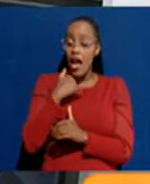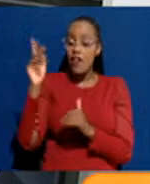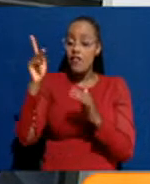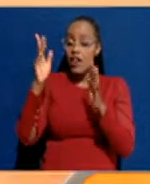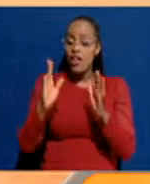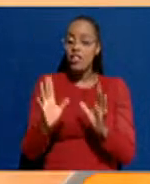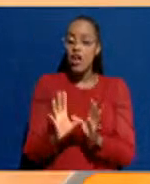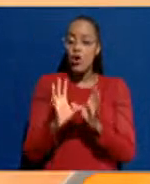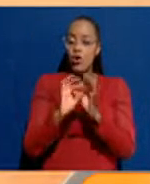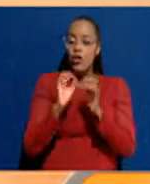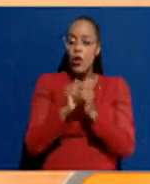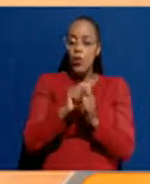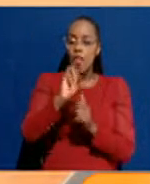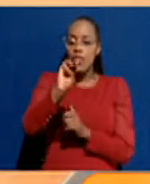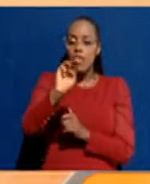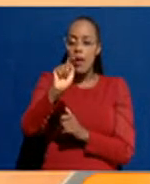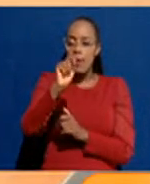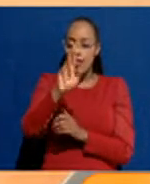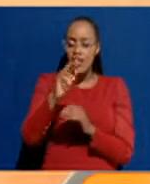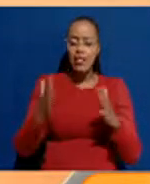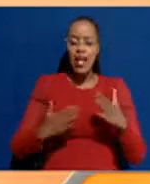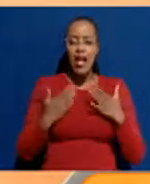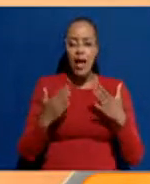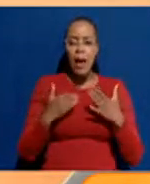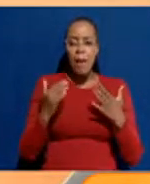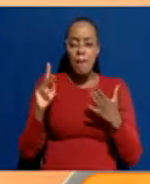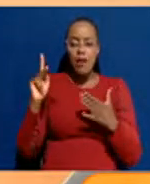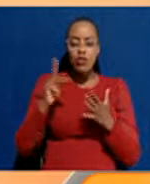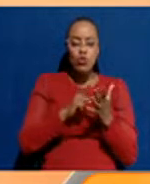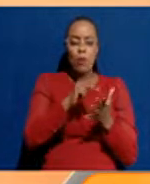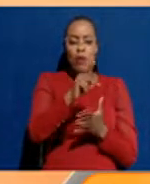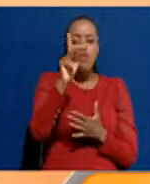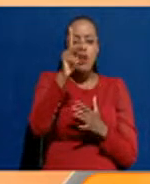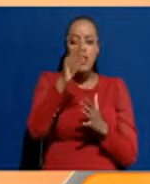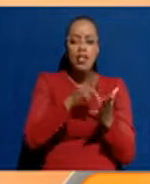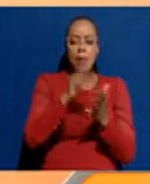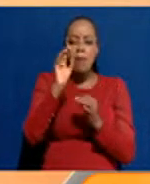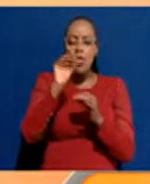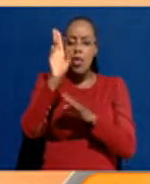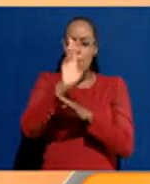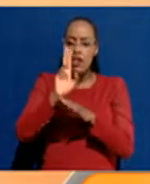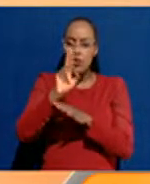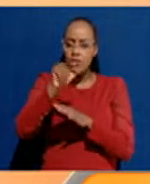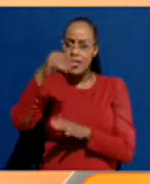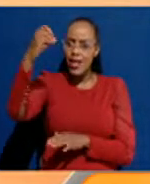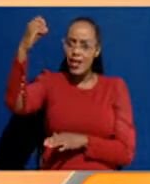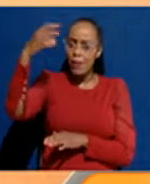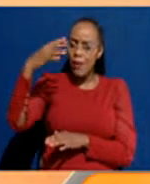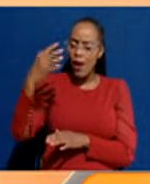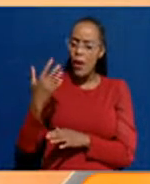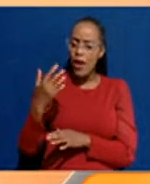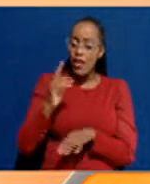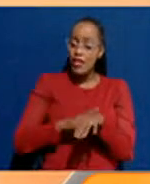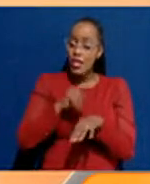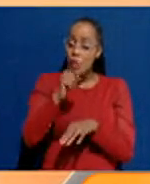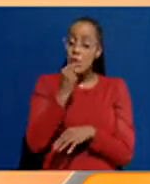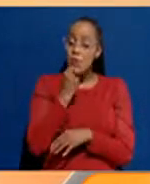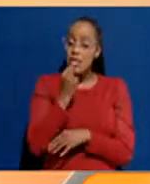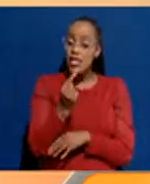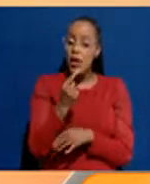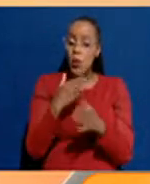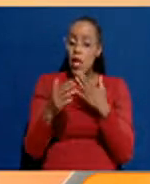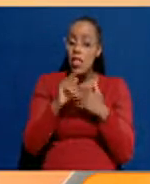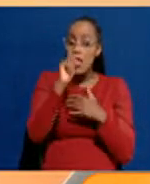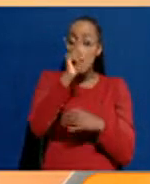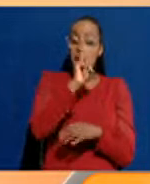who are connected to meters and they're having to pay for Kenyans who are not paying, but they're using the power. And so when you say, even if the